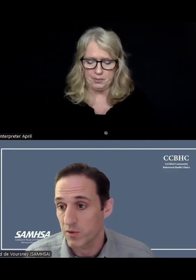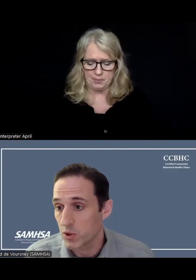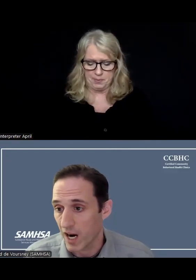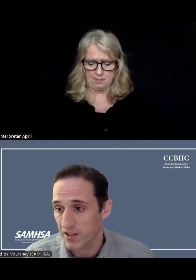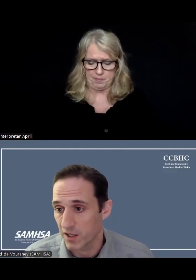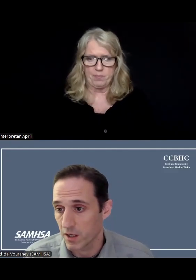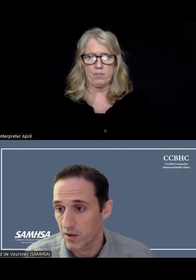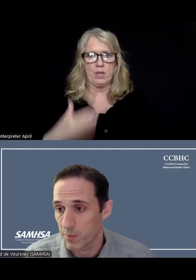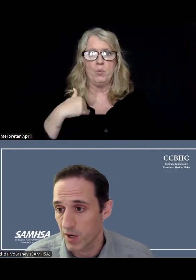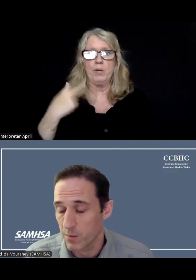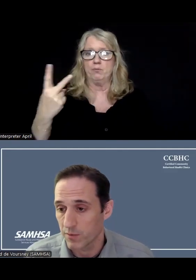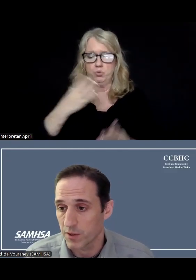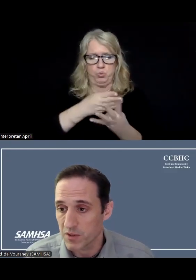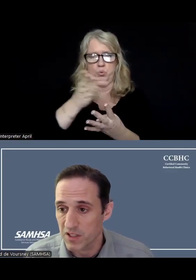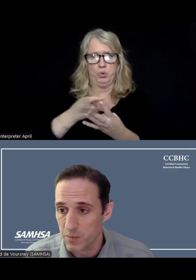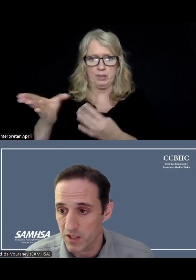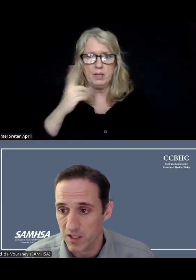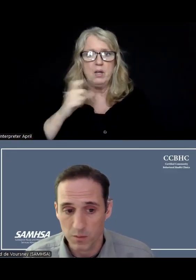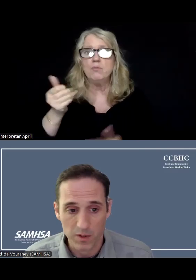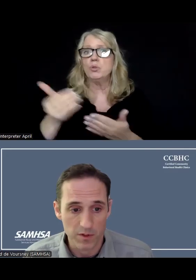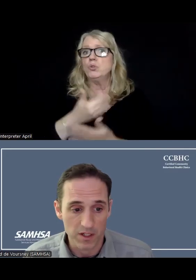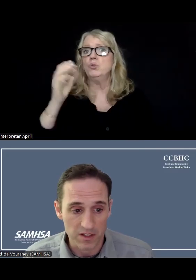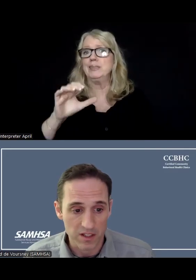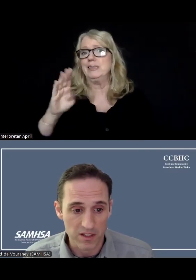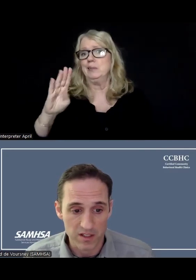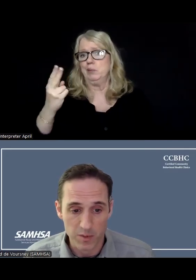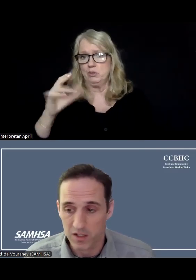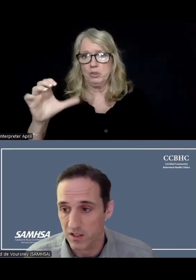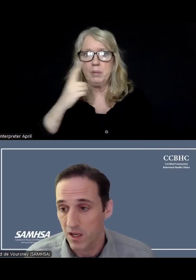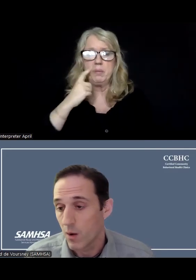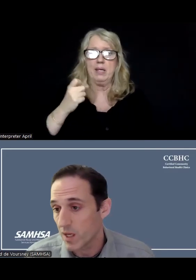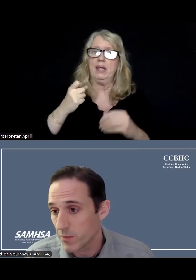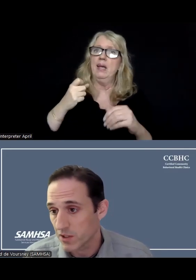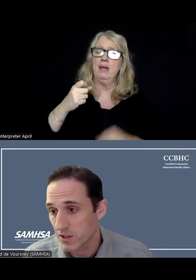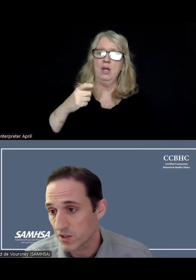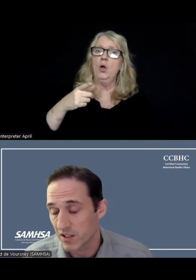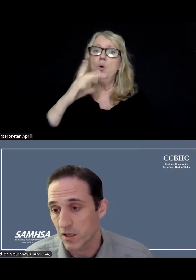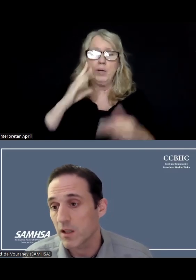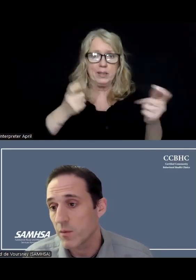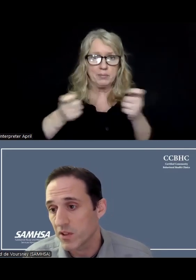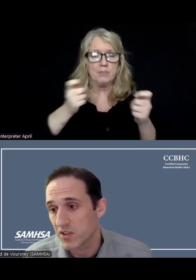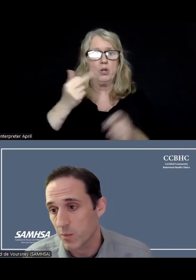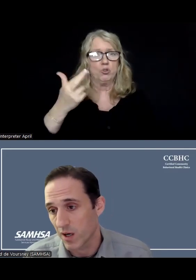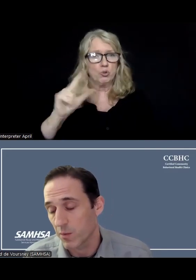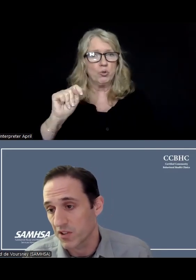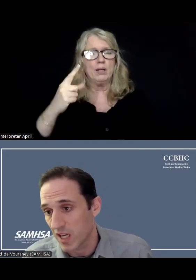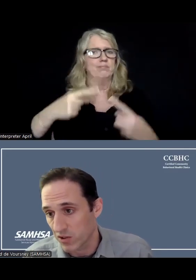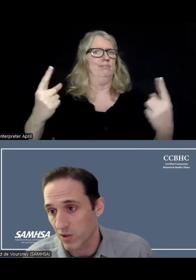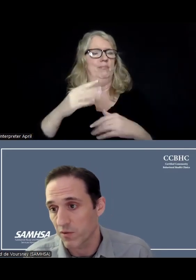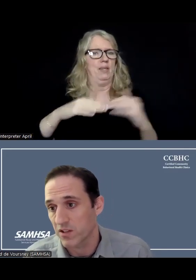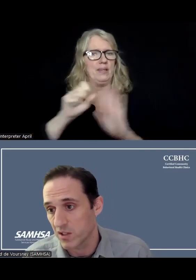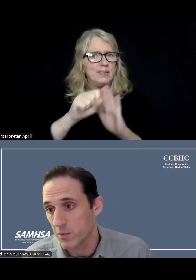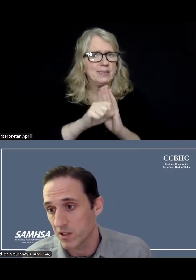We have 2 tracks in our grant program, one for new CCBHCs and one for existing CCBHCs. We administer these grants, and unlike with the state program where the